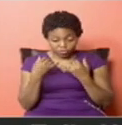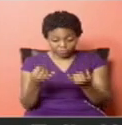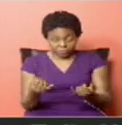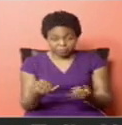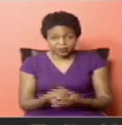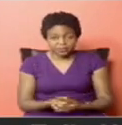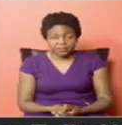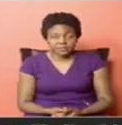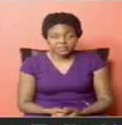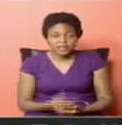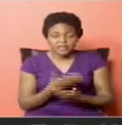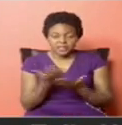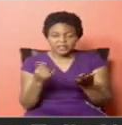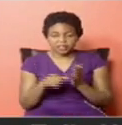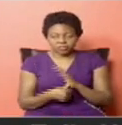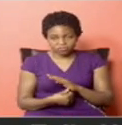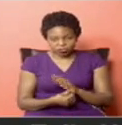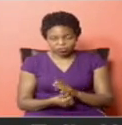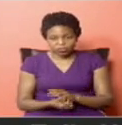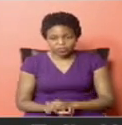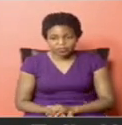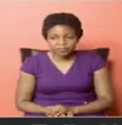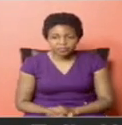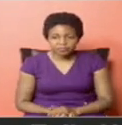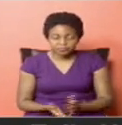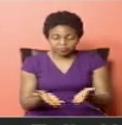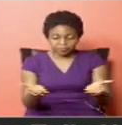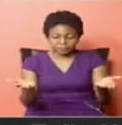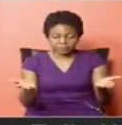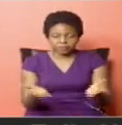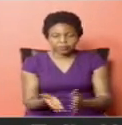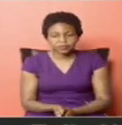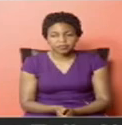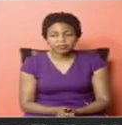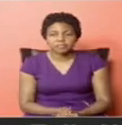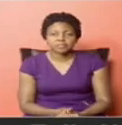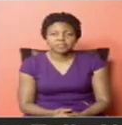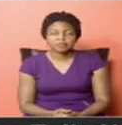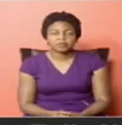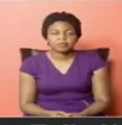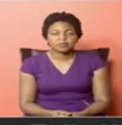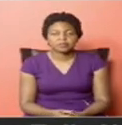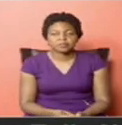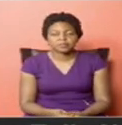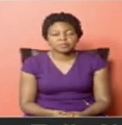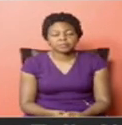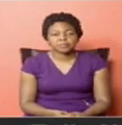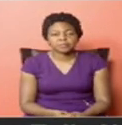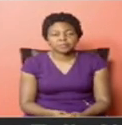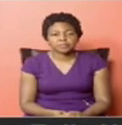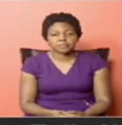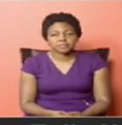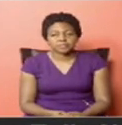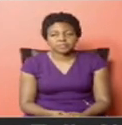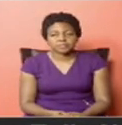raise the issue you would like to raise. The floor is open.